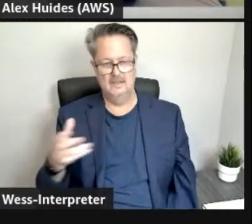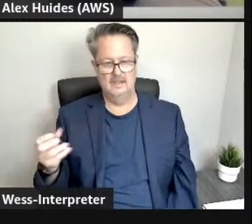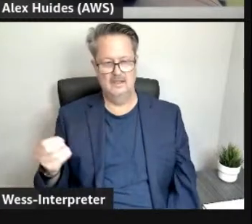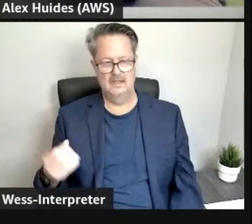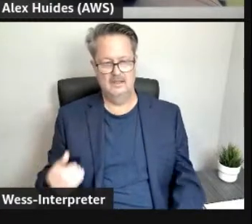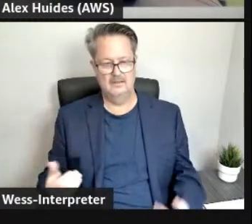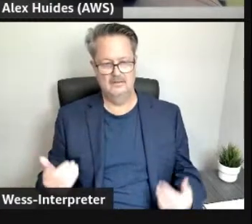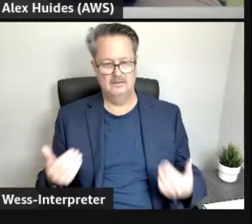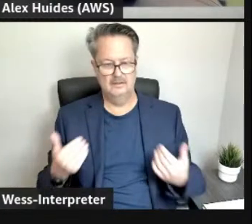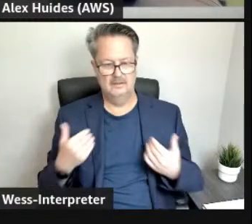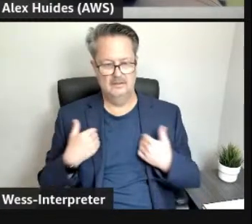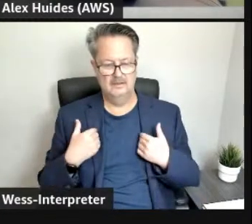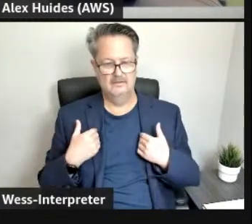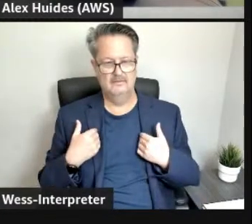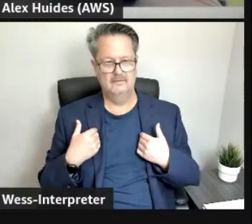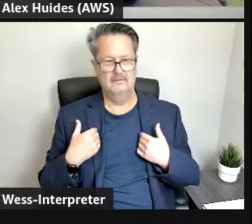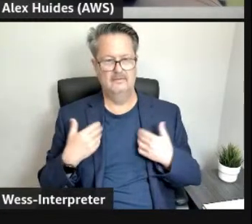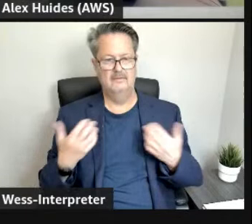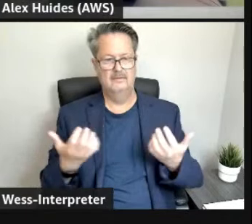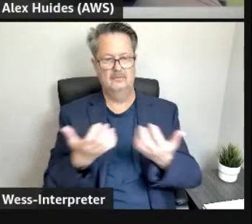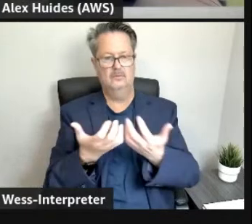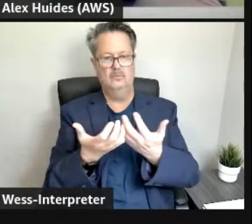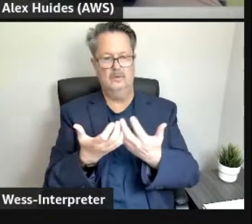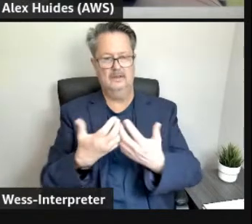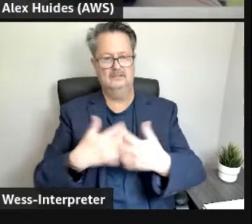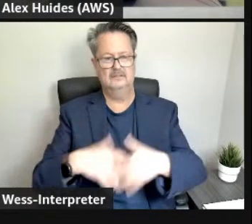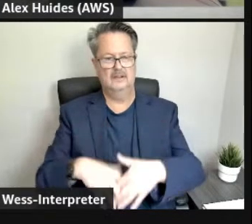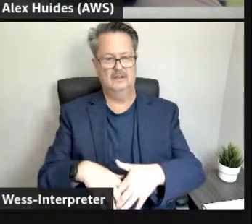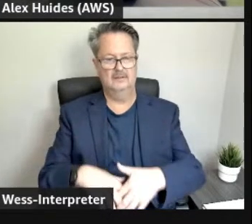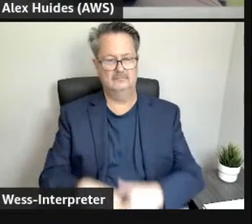it reconciled.